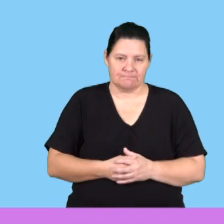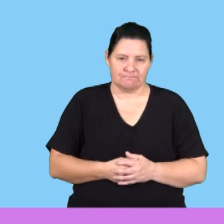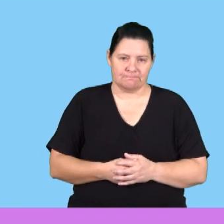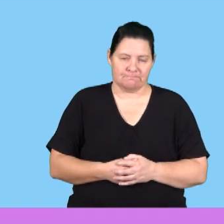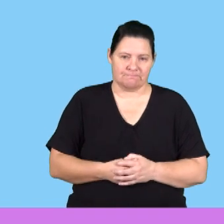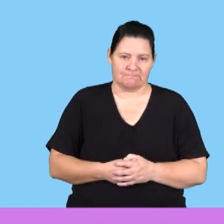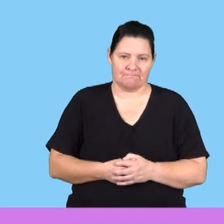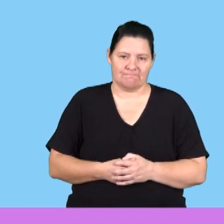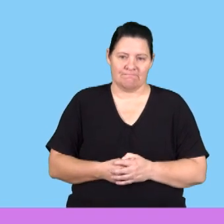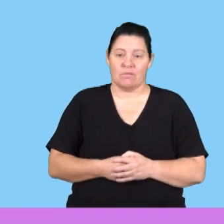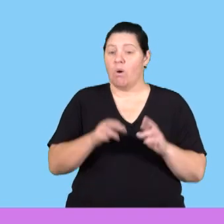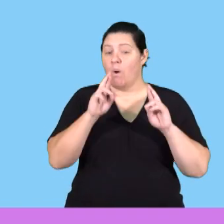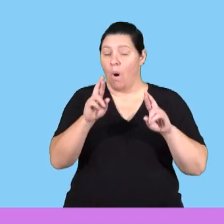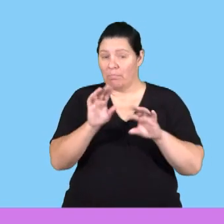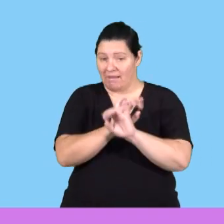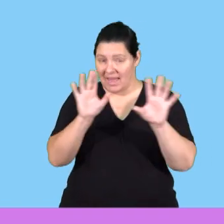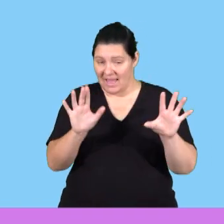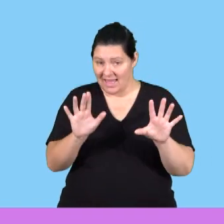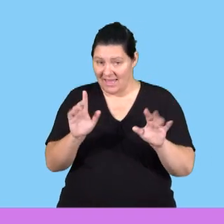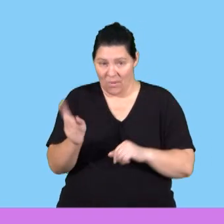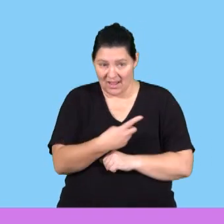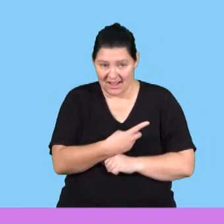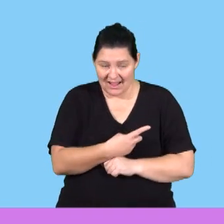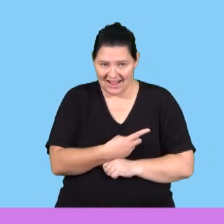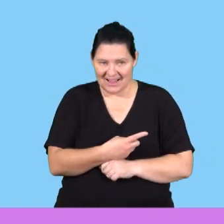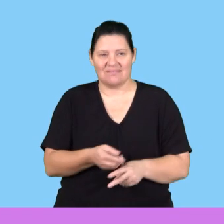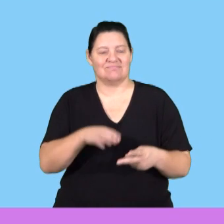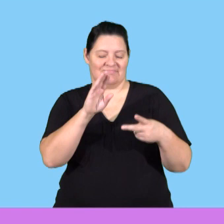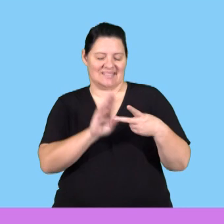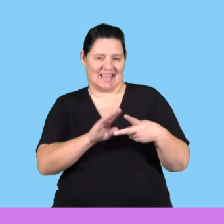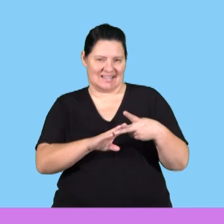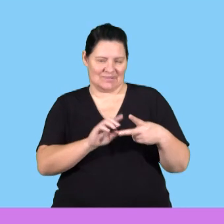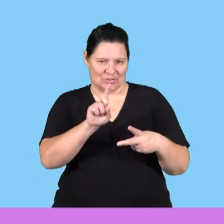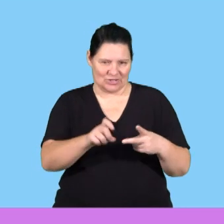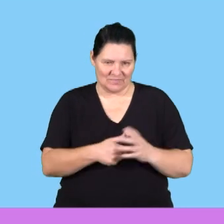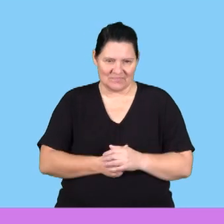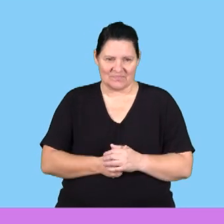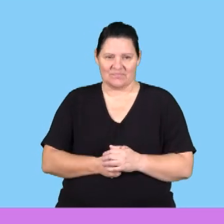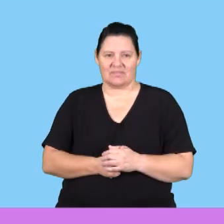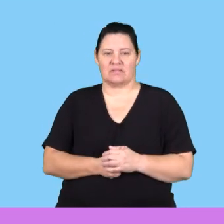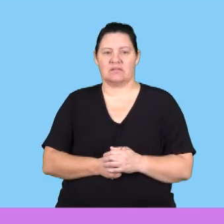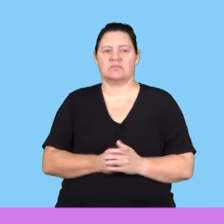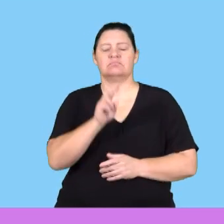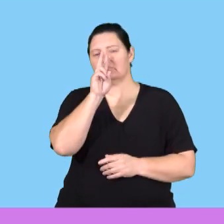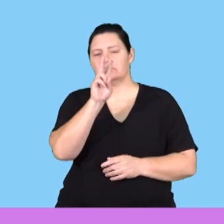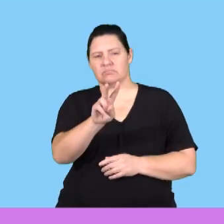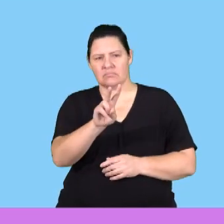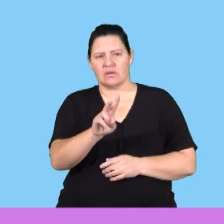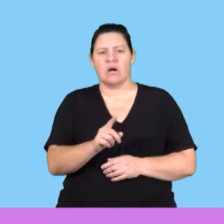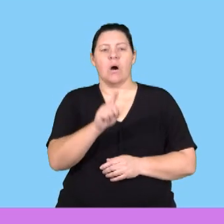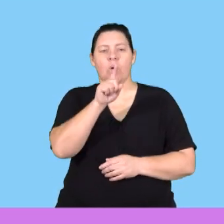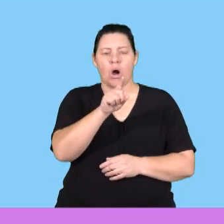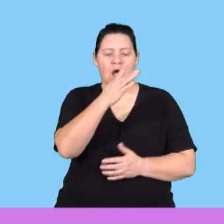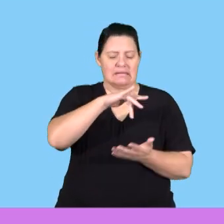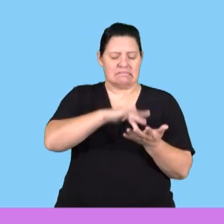answer is 100% correct. Guys, I hope that makes sense to all of you. Let's look at our question number 2. Question